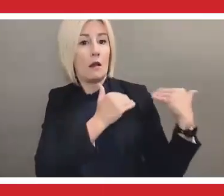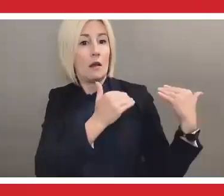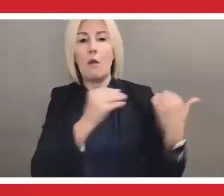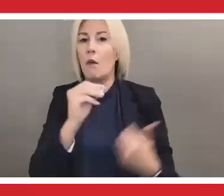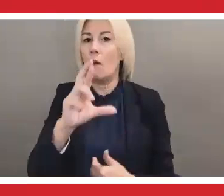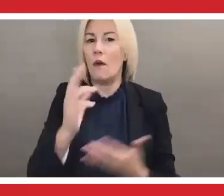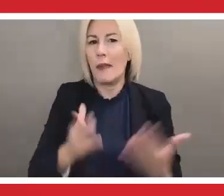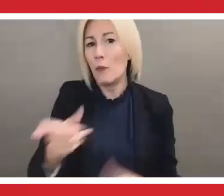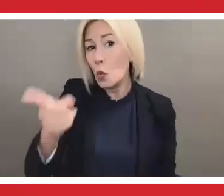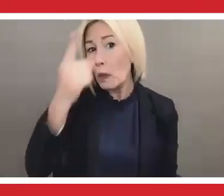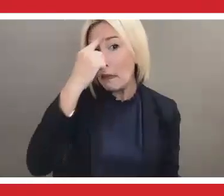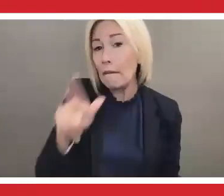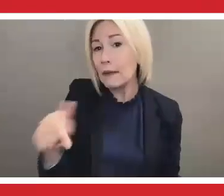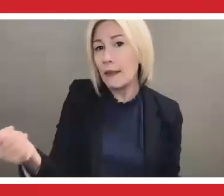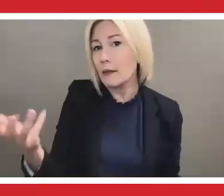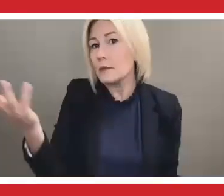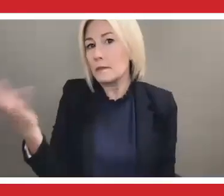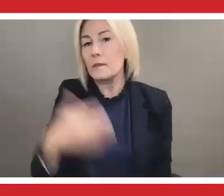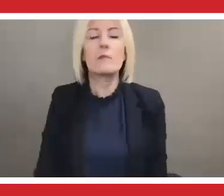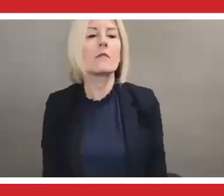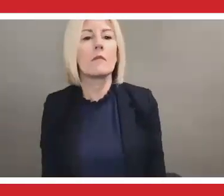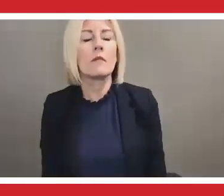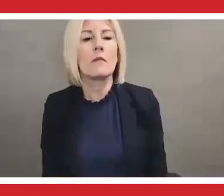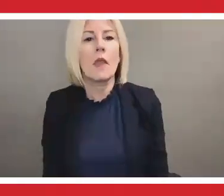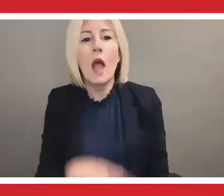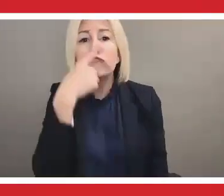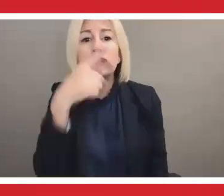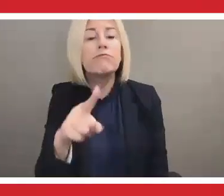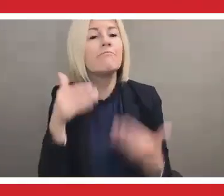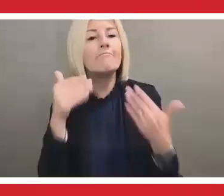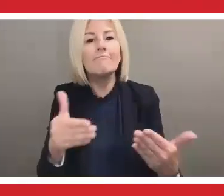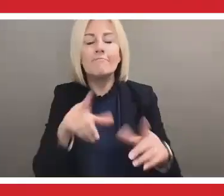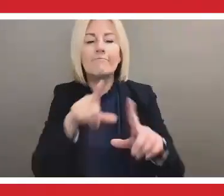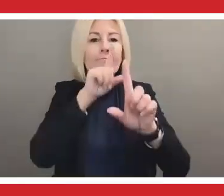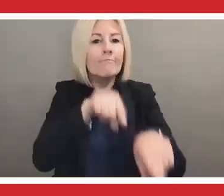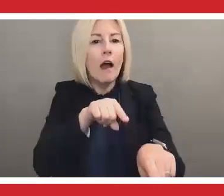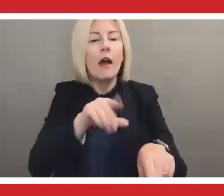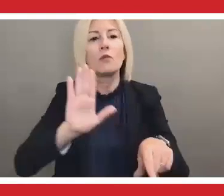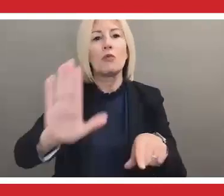you think it's something else. If you can pop your vote into Slido